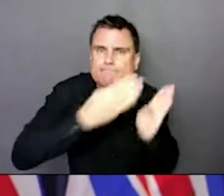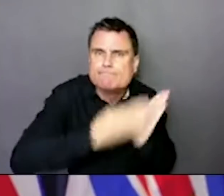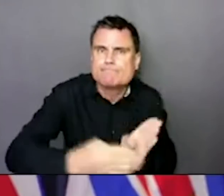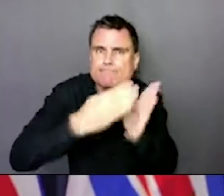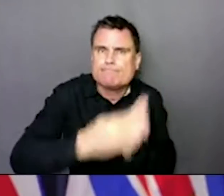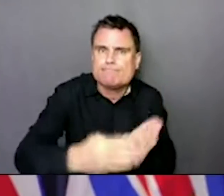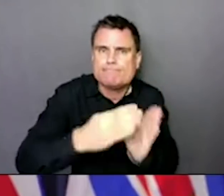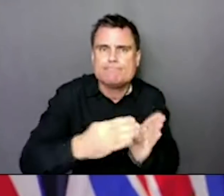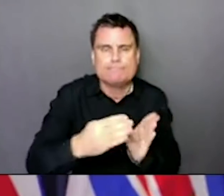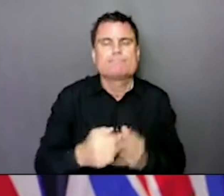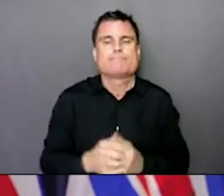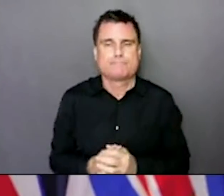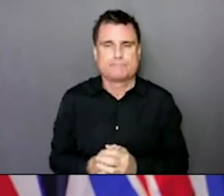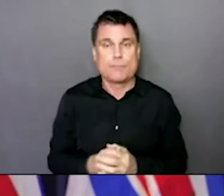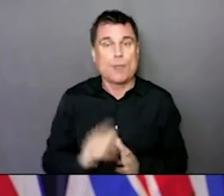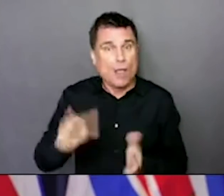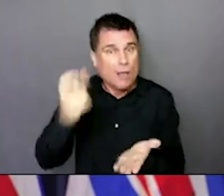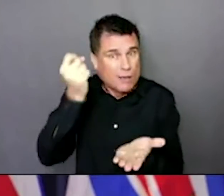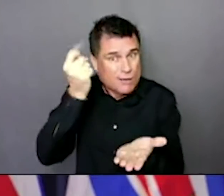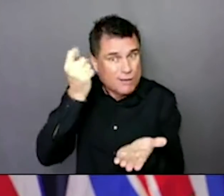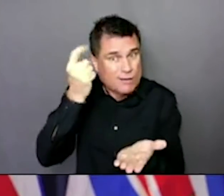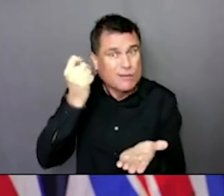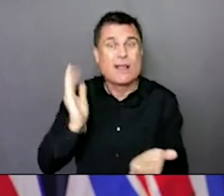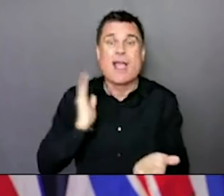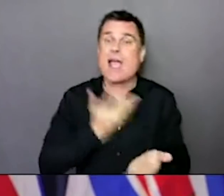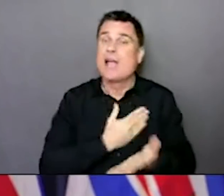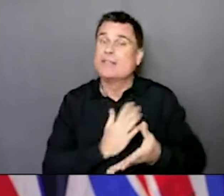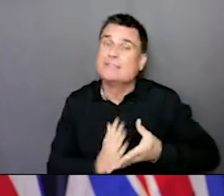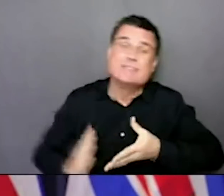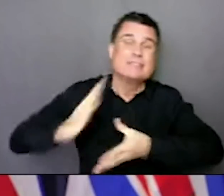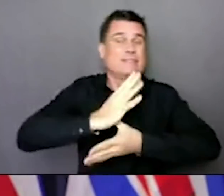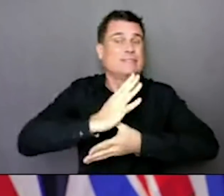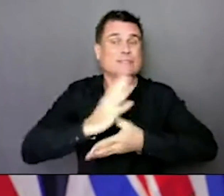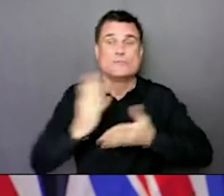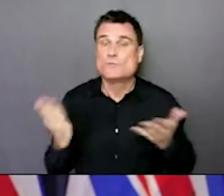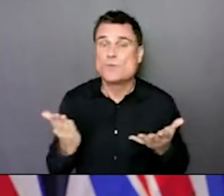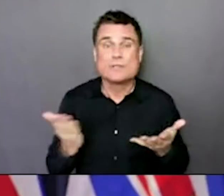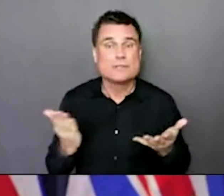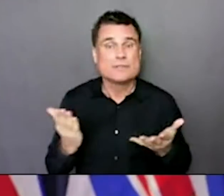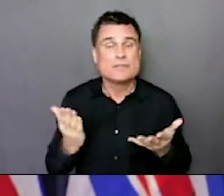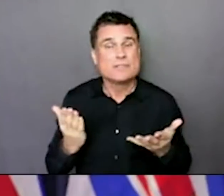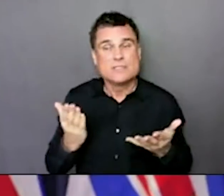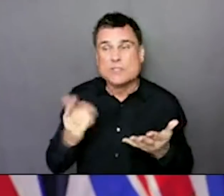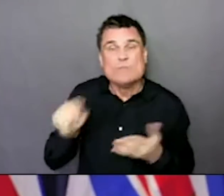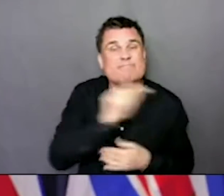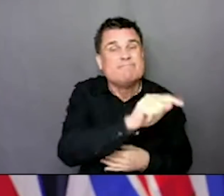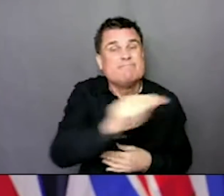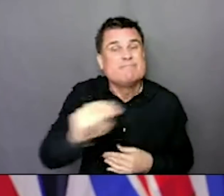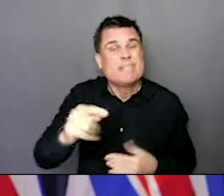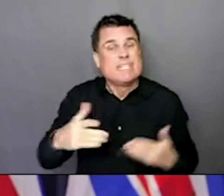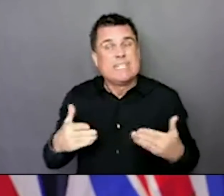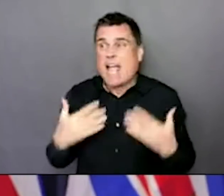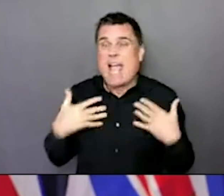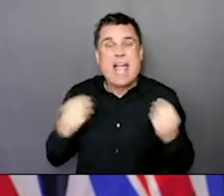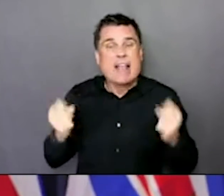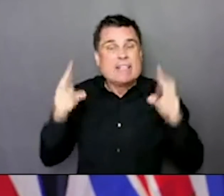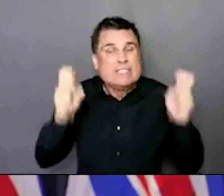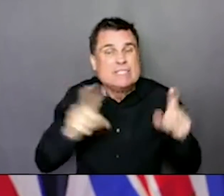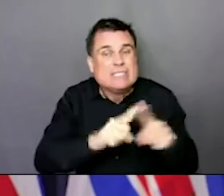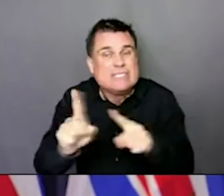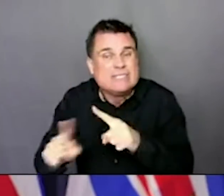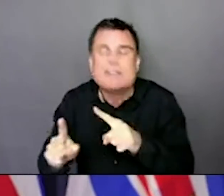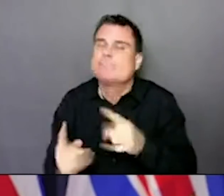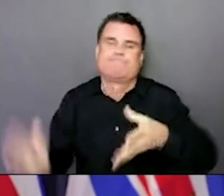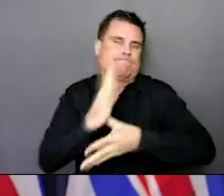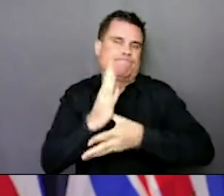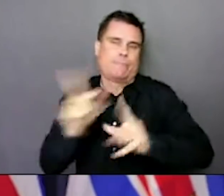be, in the short term, making sure that the most vulnerable in our society are at the front of the queue. That's been working effectively to this